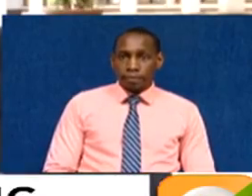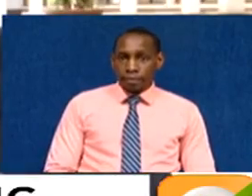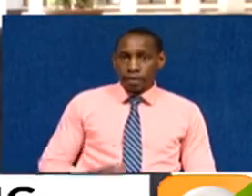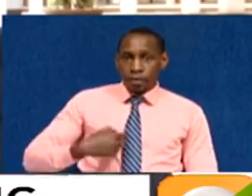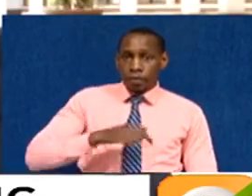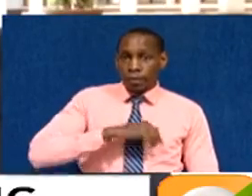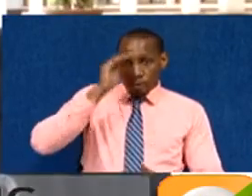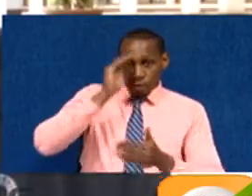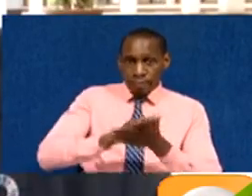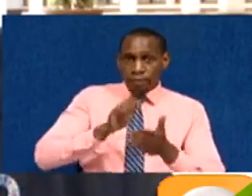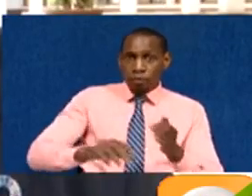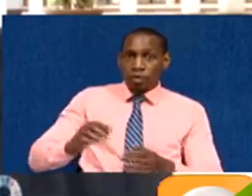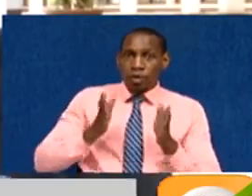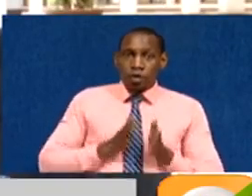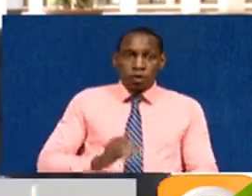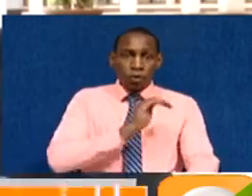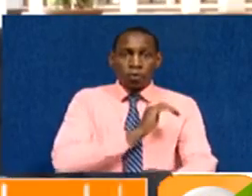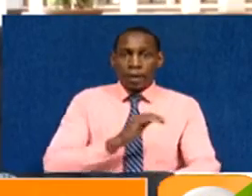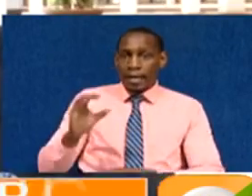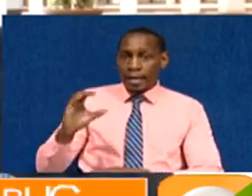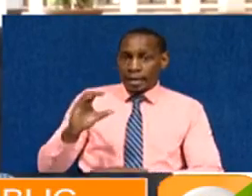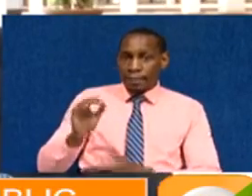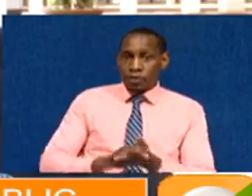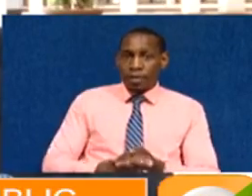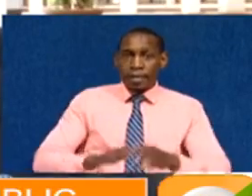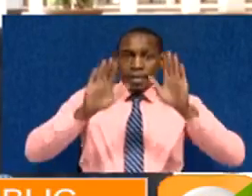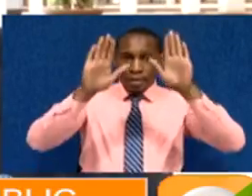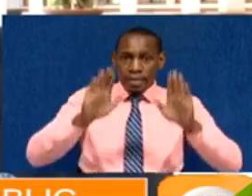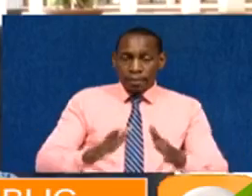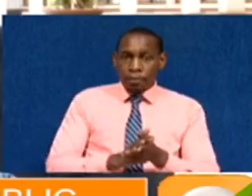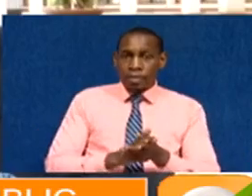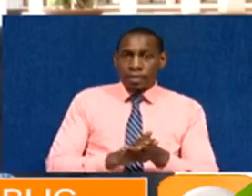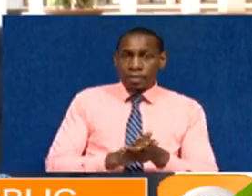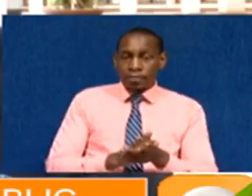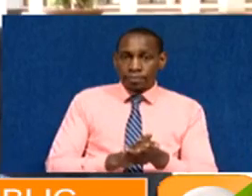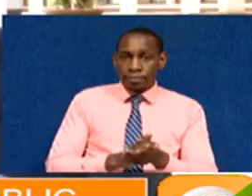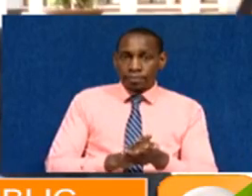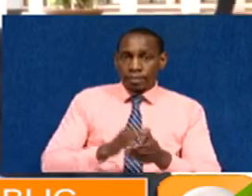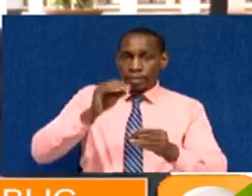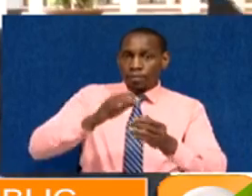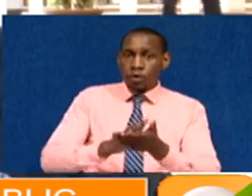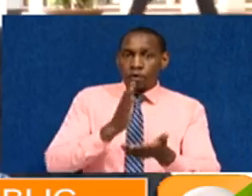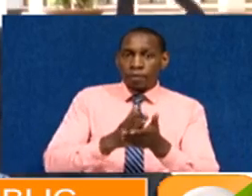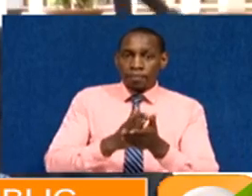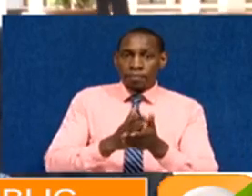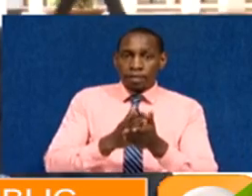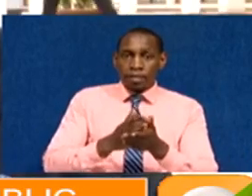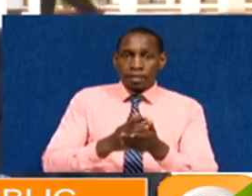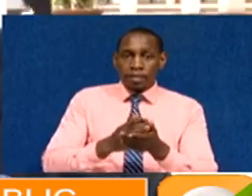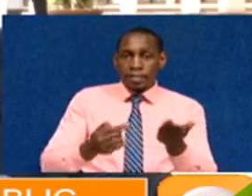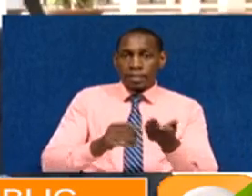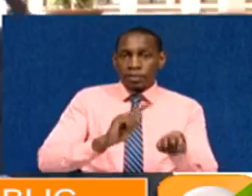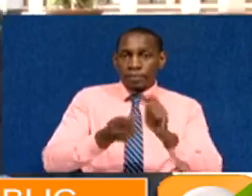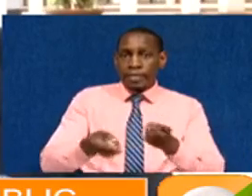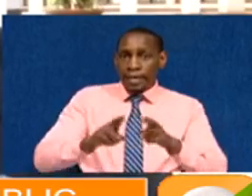We believe that human capital is a critical component to ensure that digital transformation happens, not